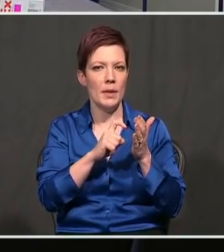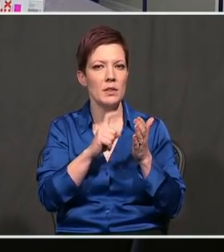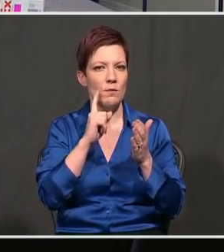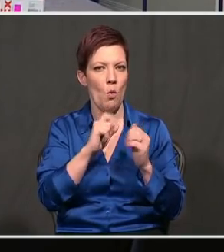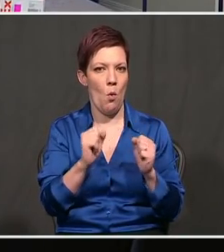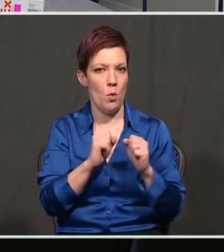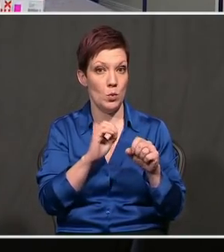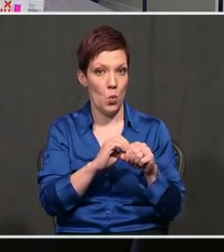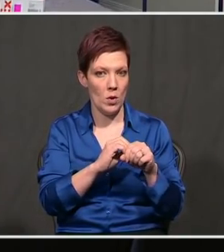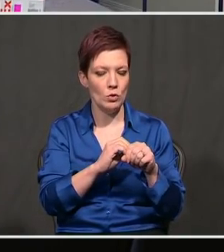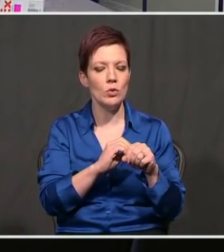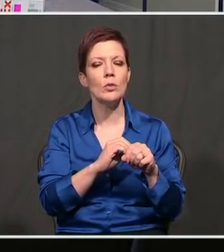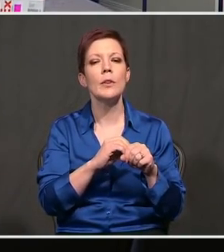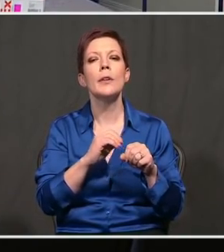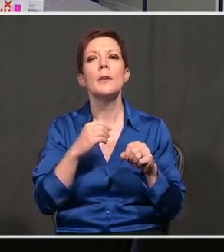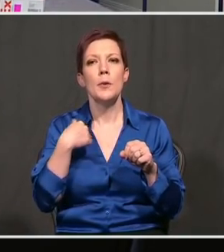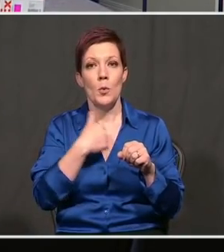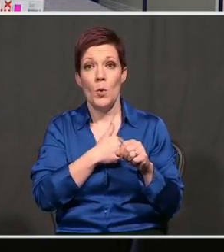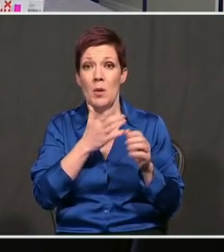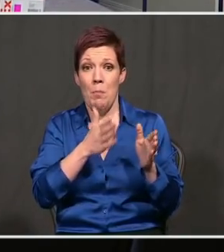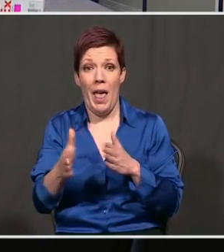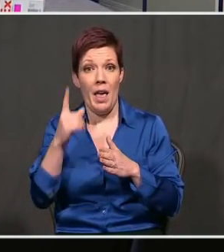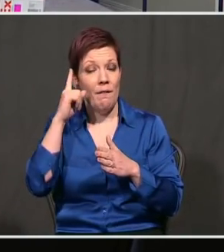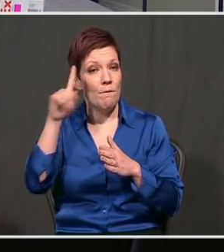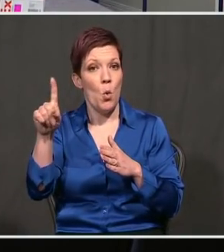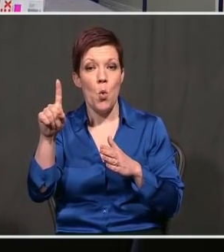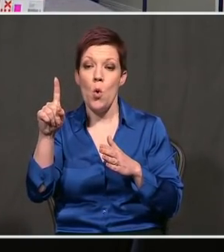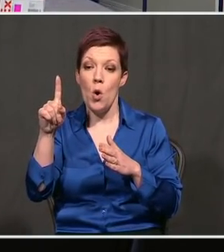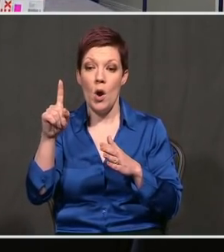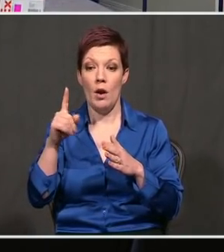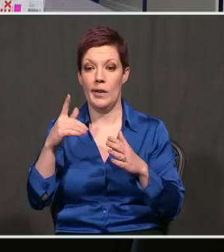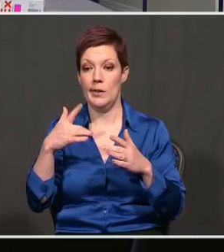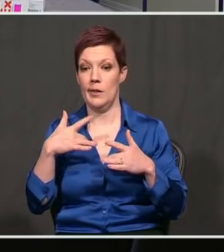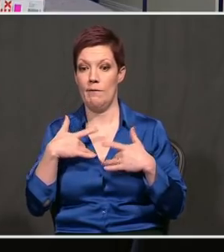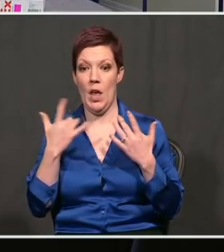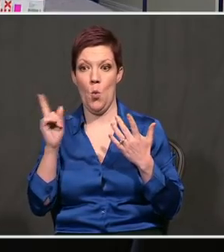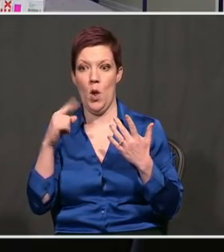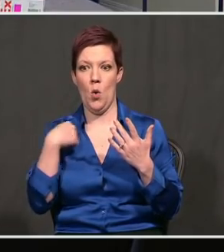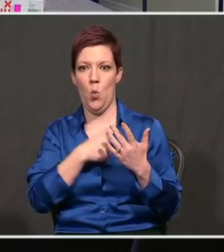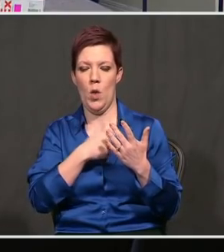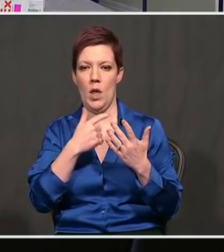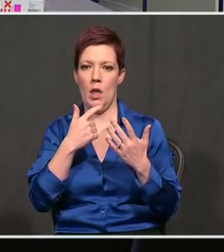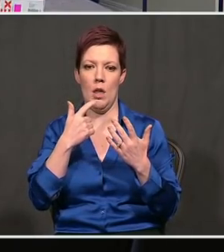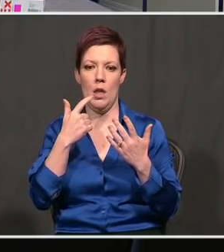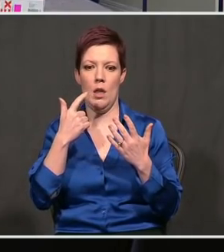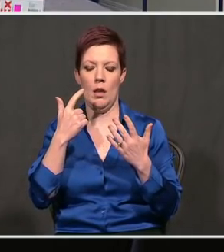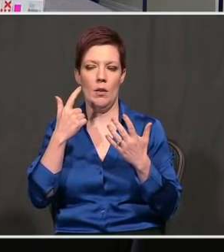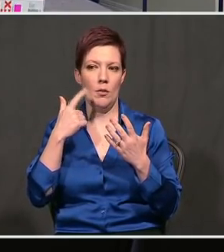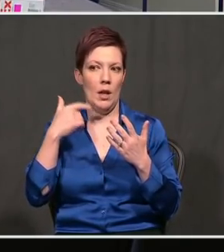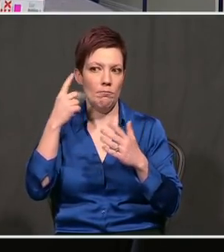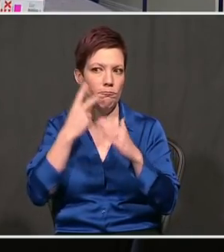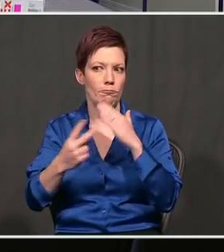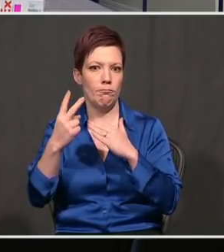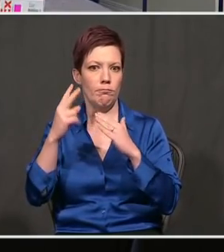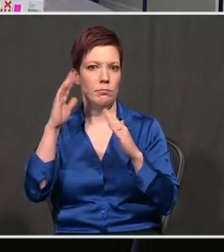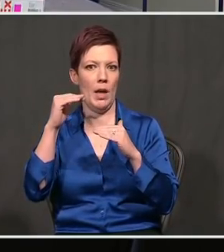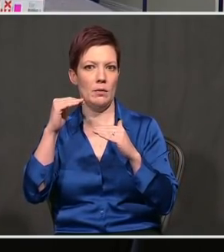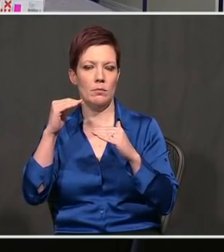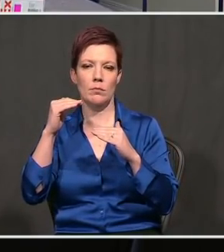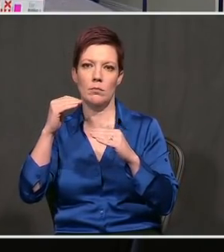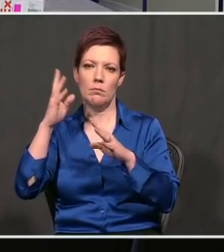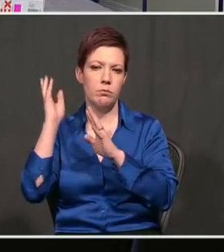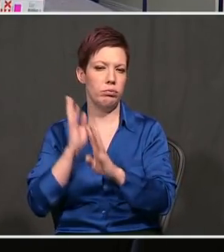we plan for surge events every year with our customers. And these healthcare companies, the manufacturers, the distributors, they're already